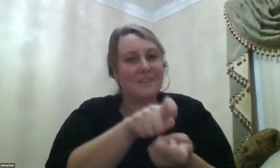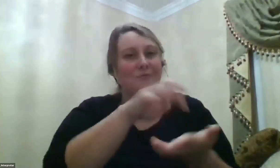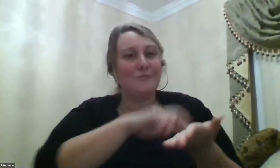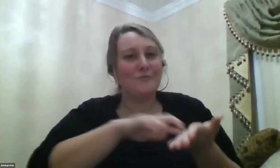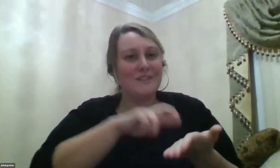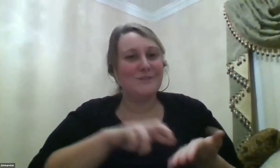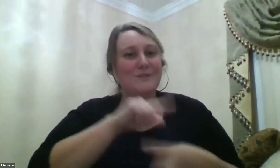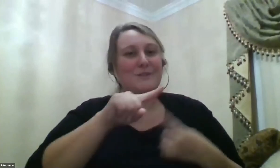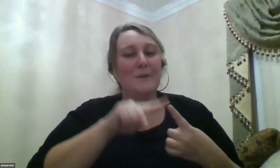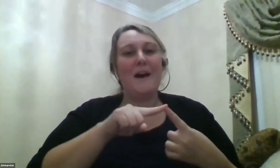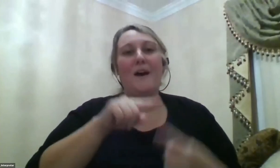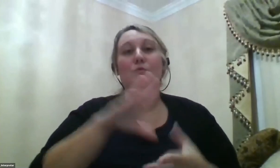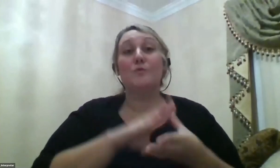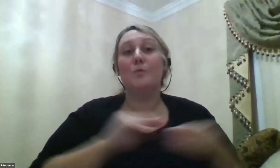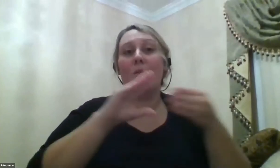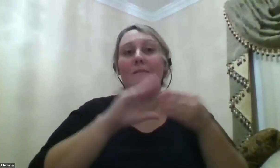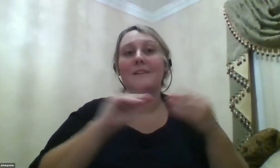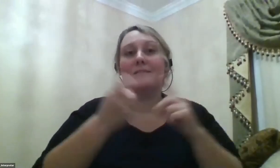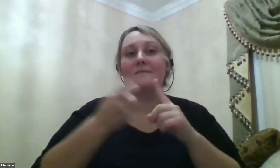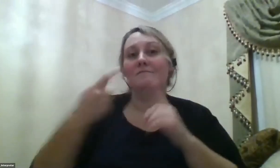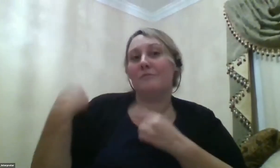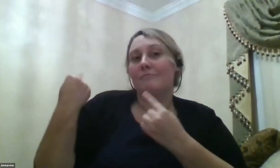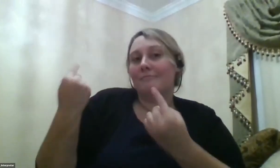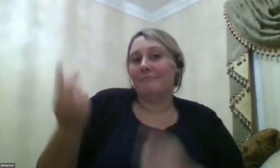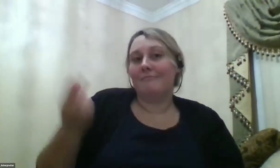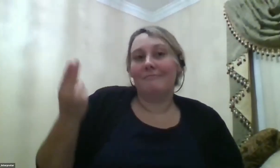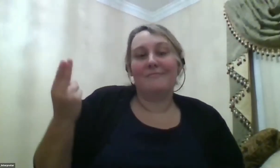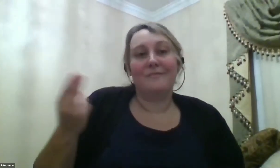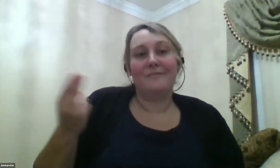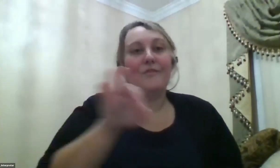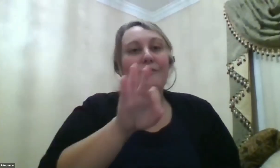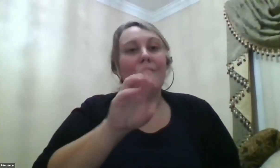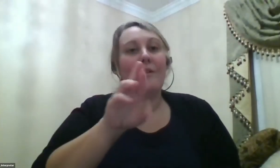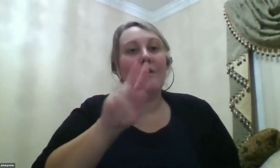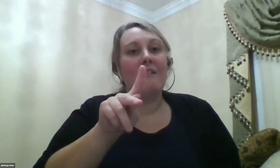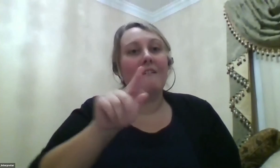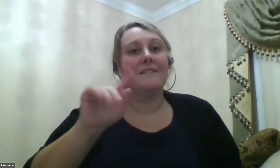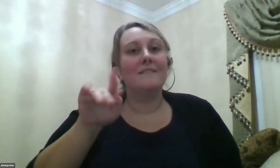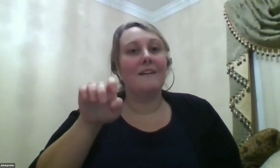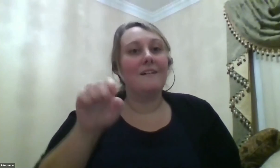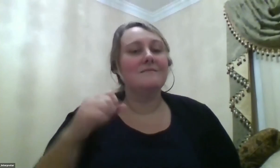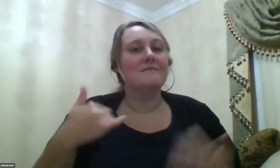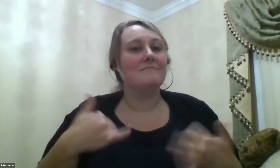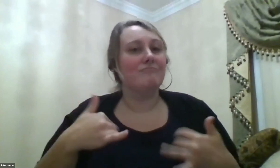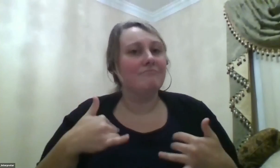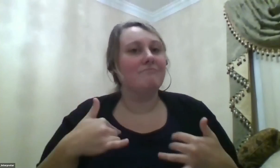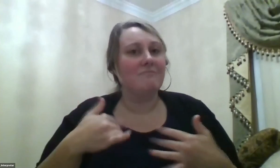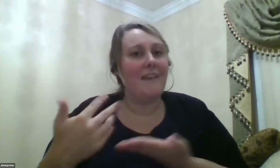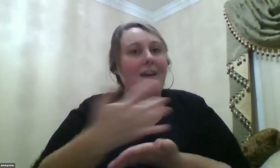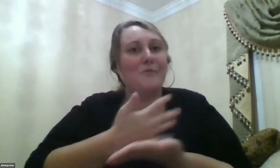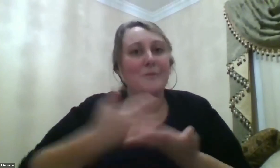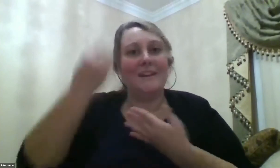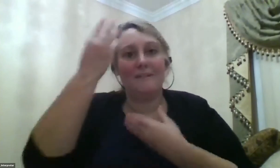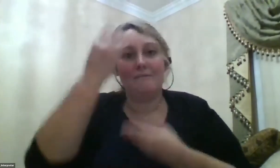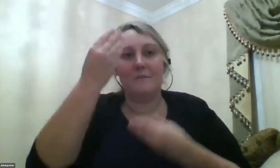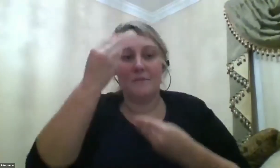information, but that wasn't, those references weren't necessarily, um, what the